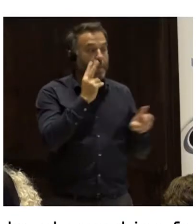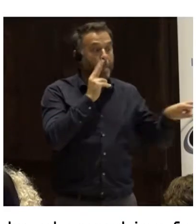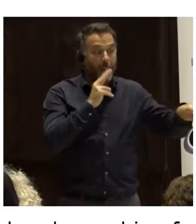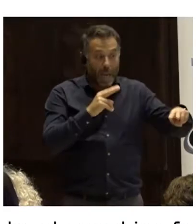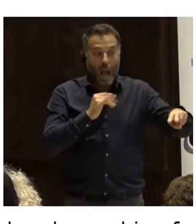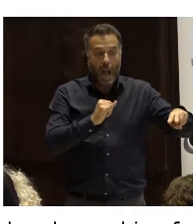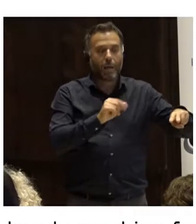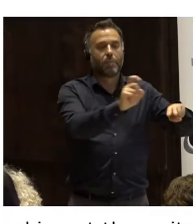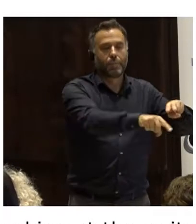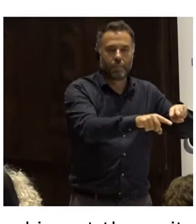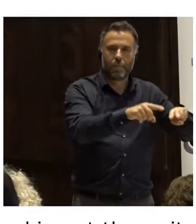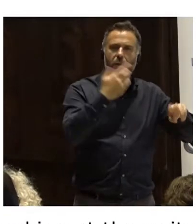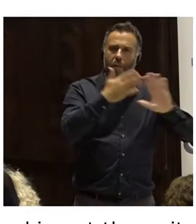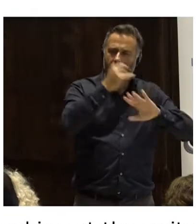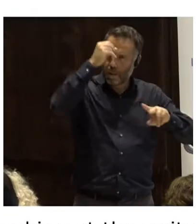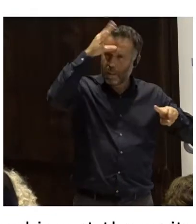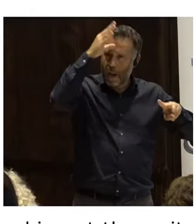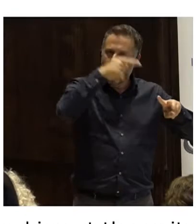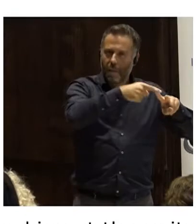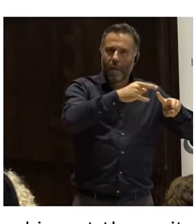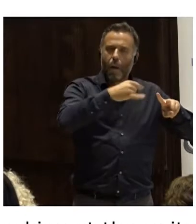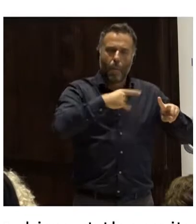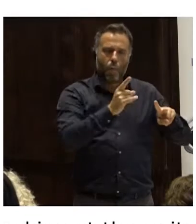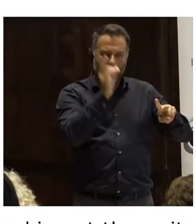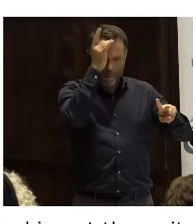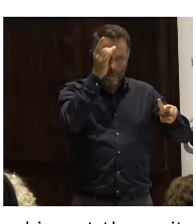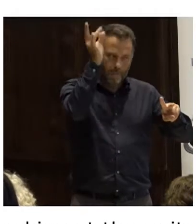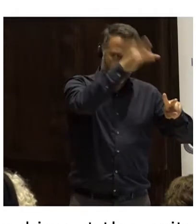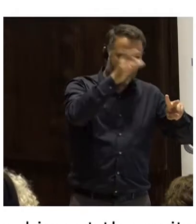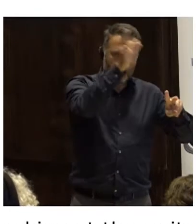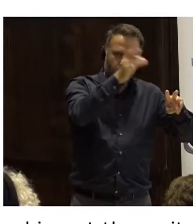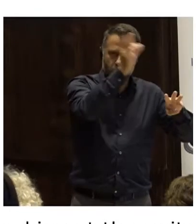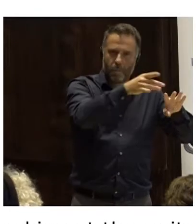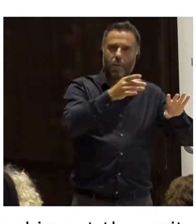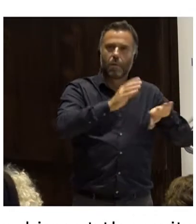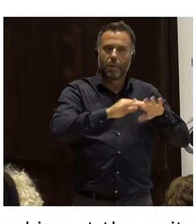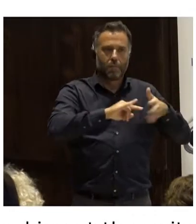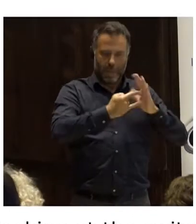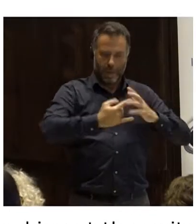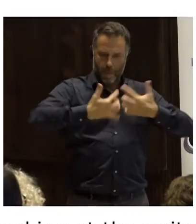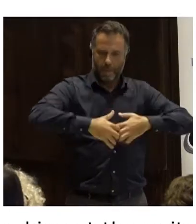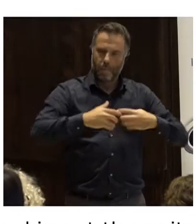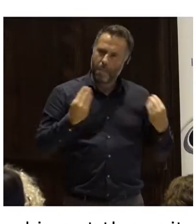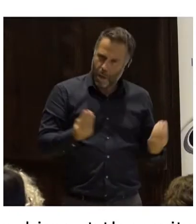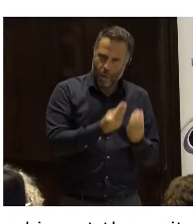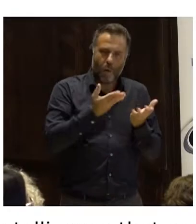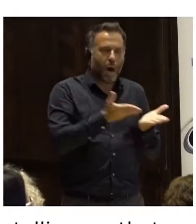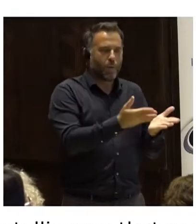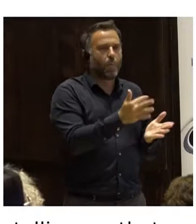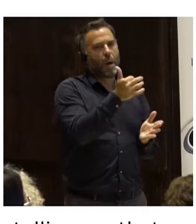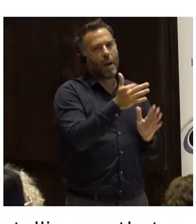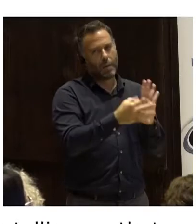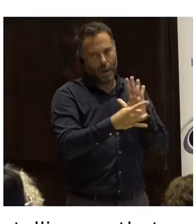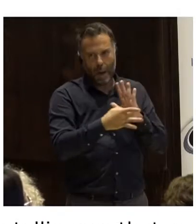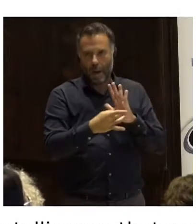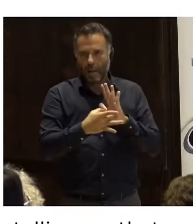could build into our systems in order to be a little bit more helpful and not over-helpful.